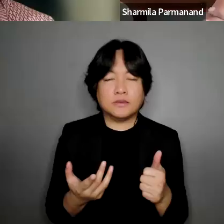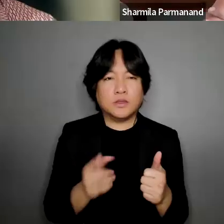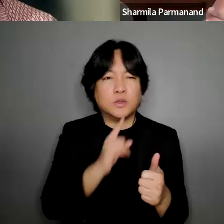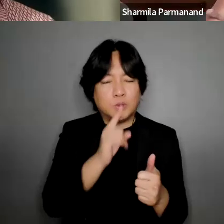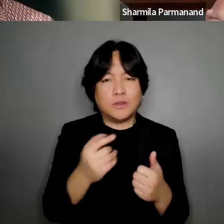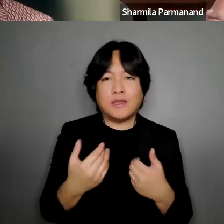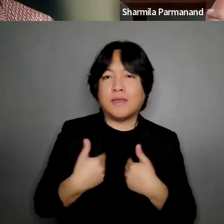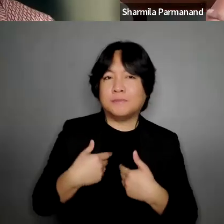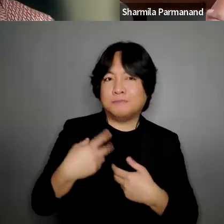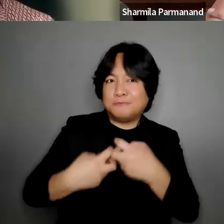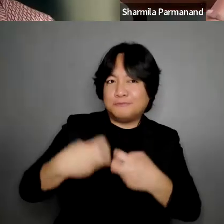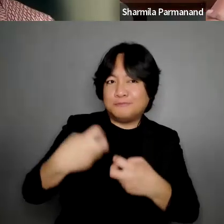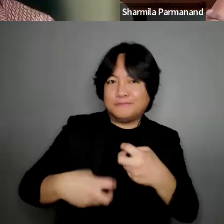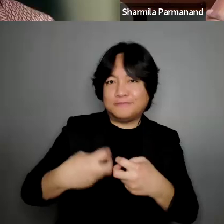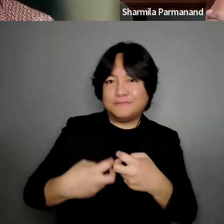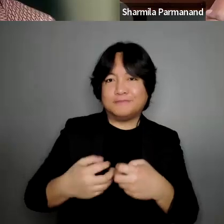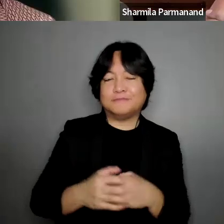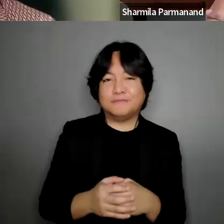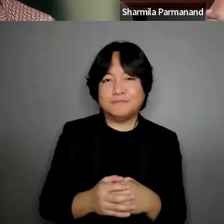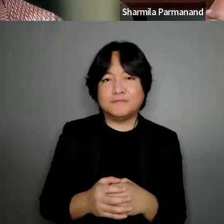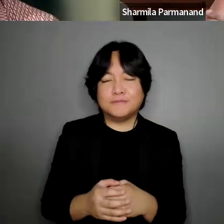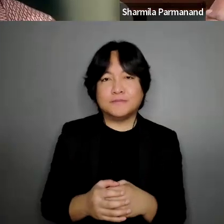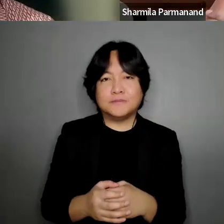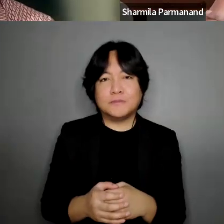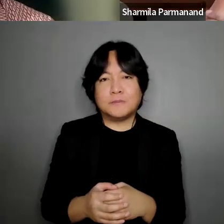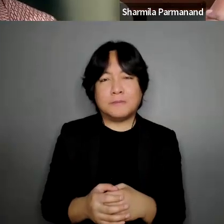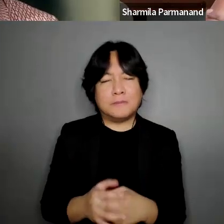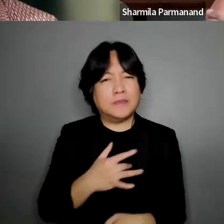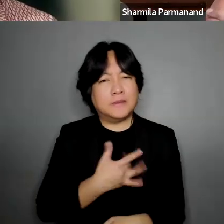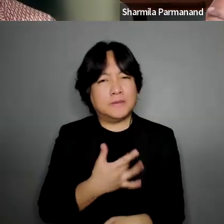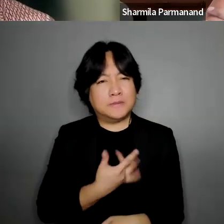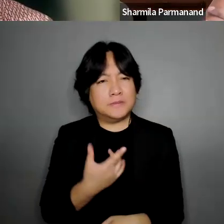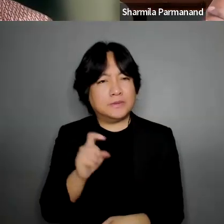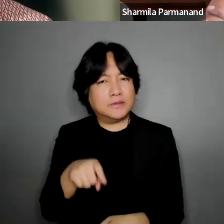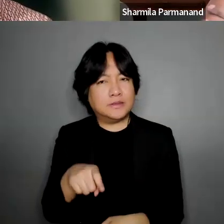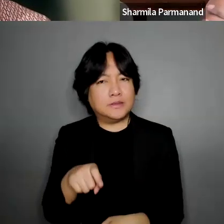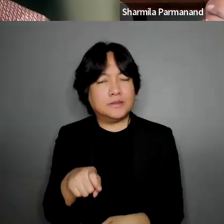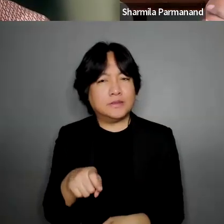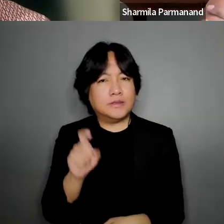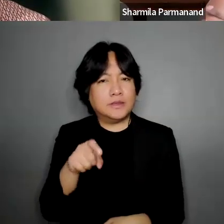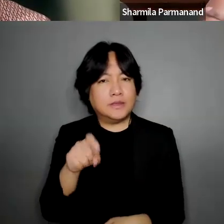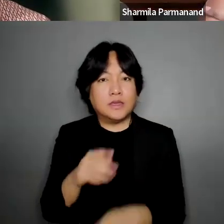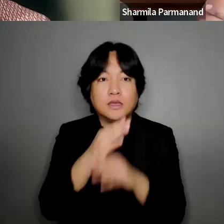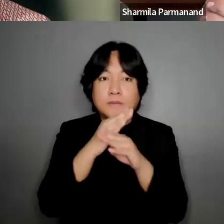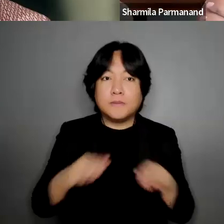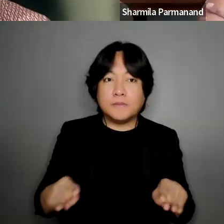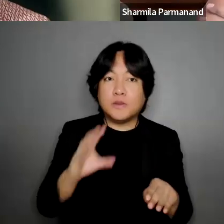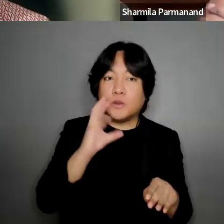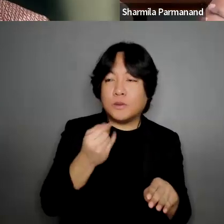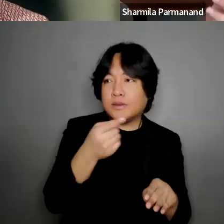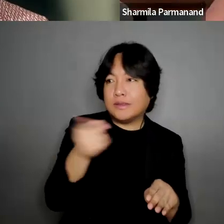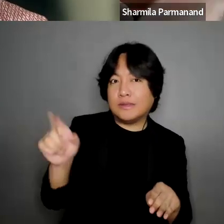but I will say it anyway, which is I feel we need to make peace with ambivalence